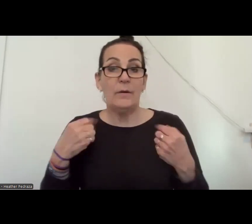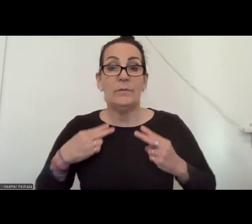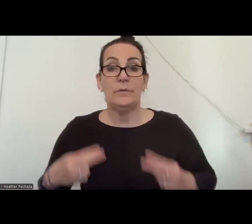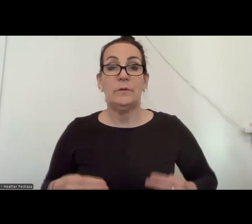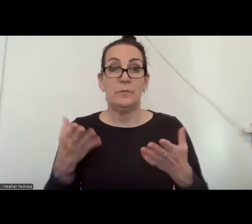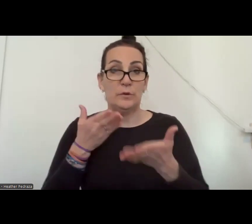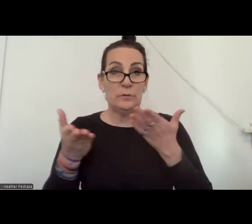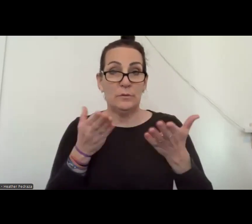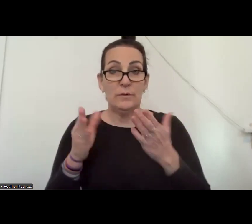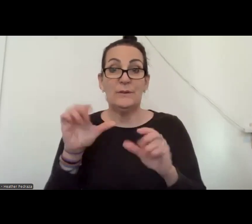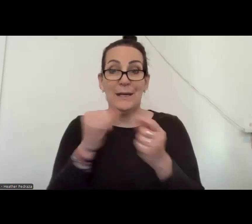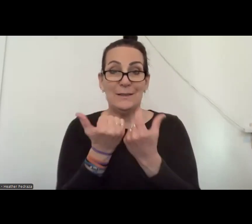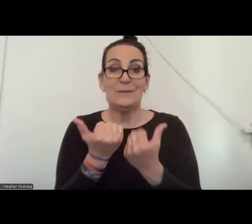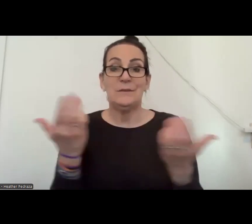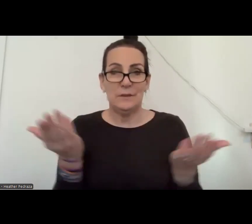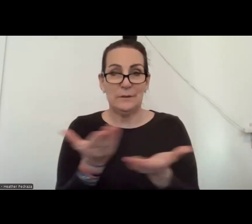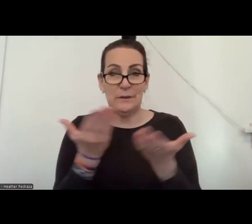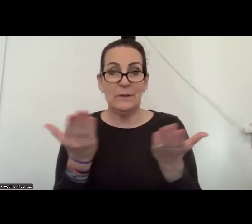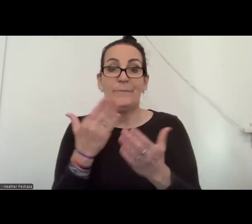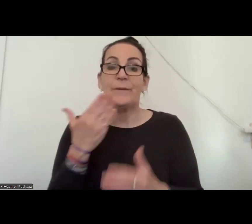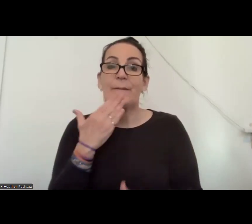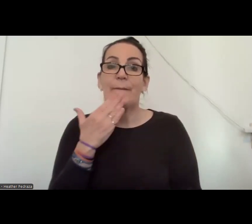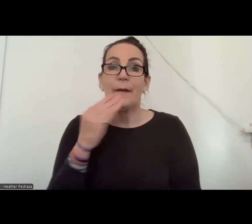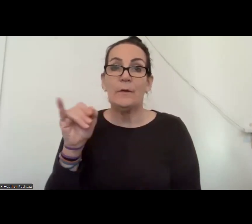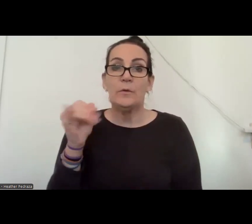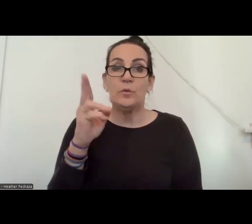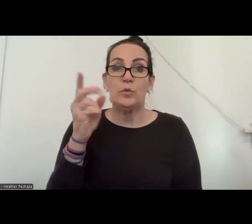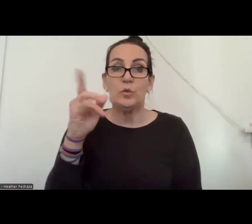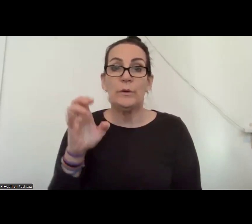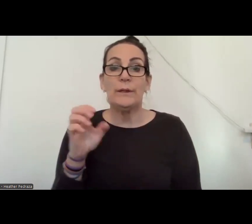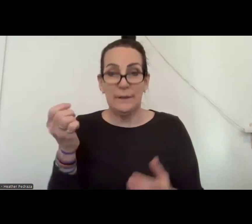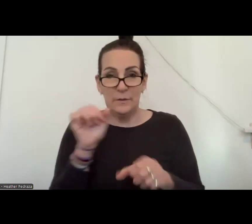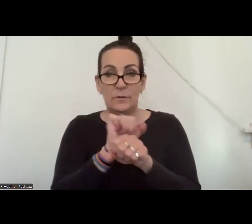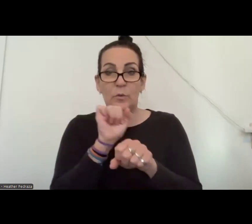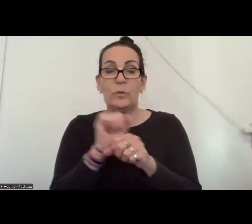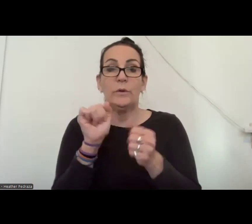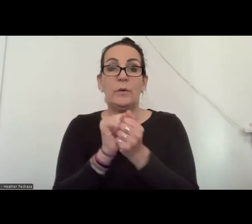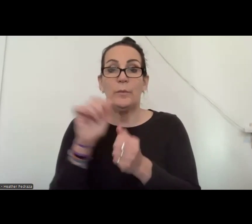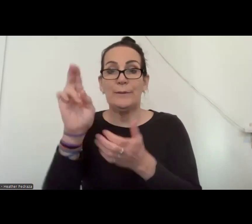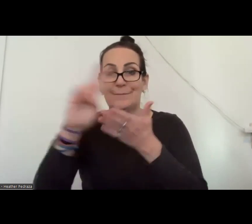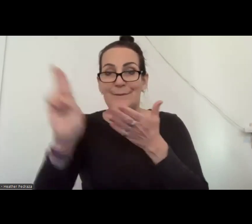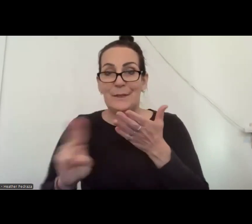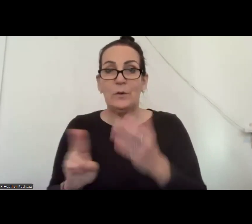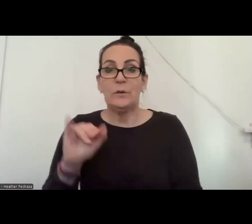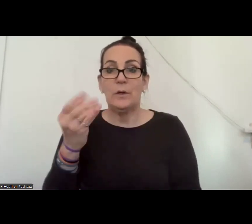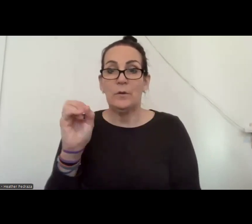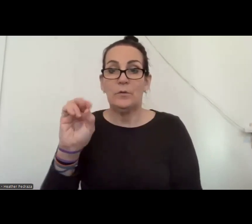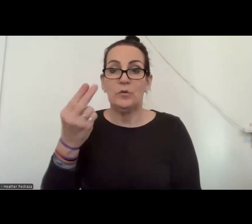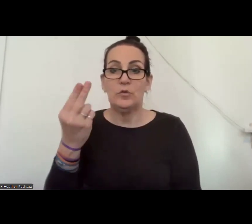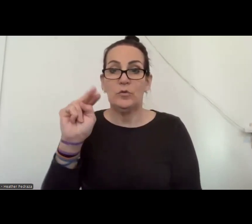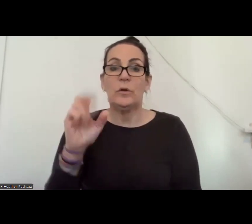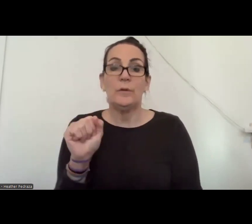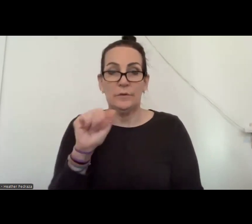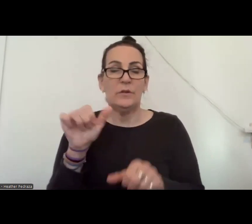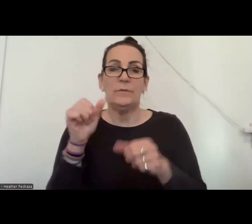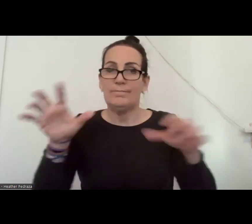special thanks to Julie, who works with Secretary Johnson and is very active and involved in this committee behind the scenes. So